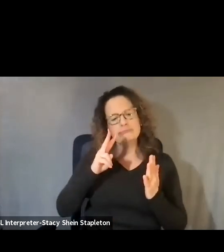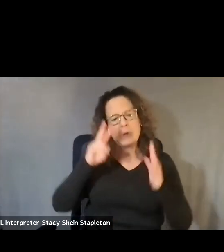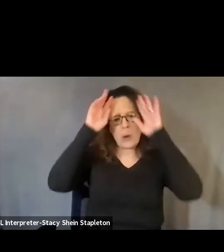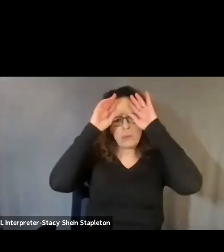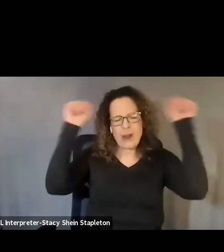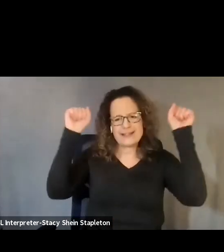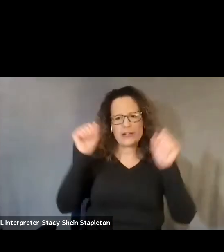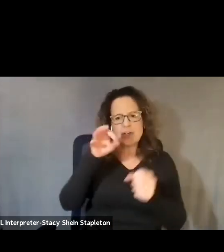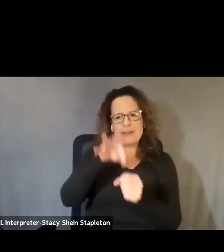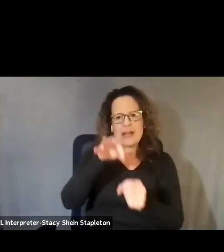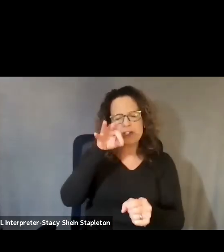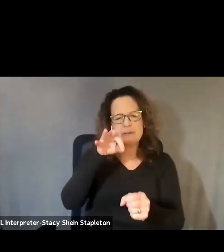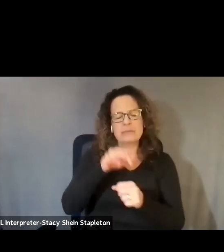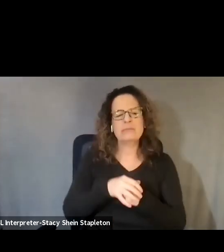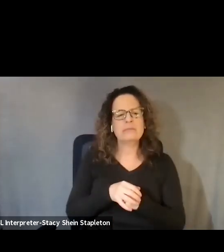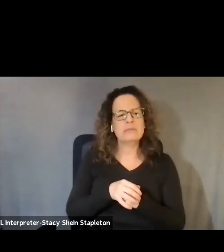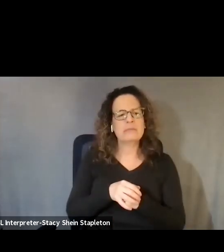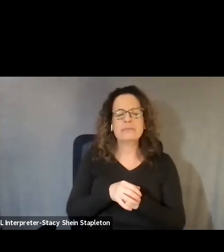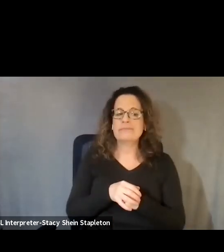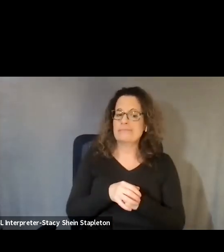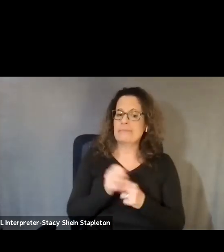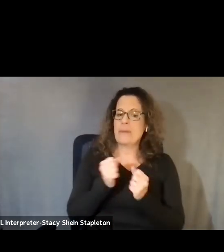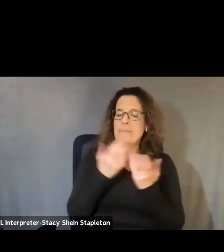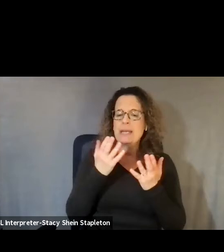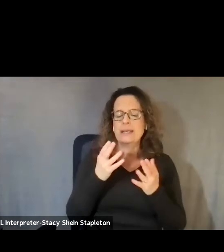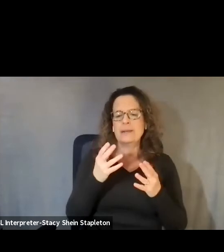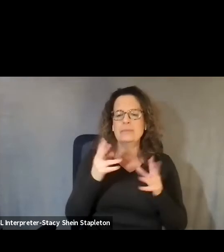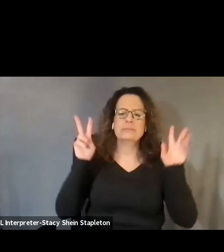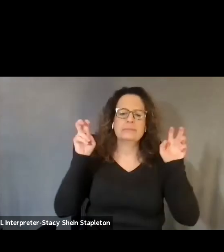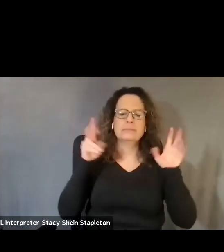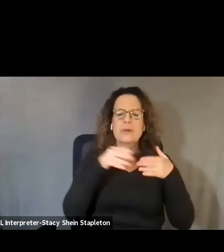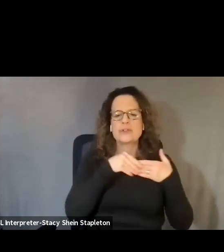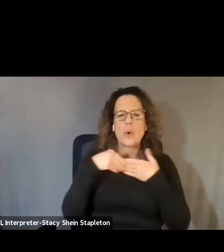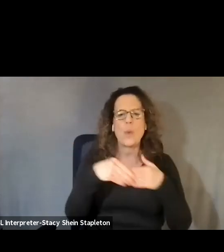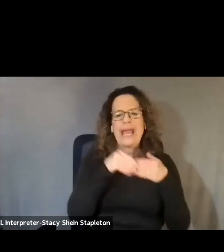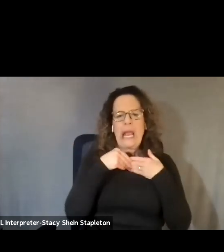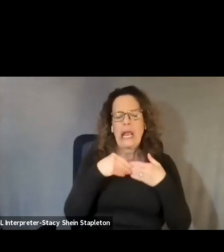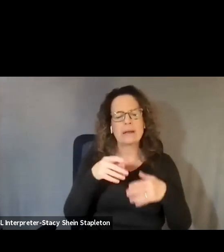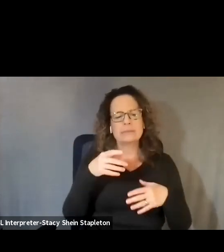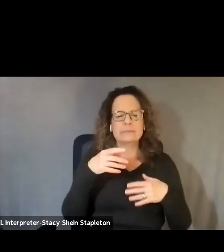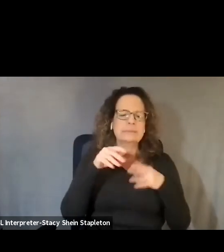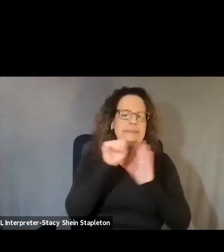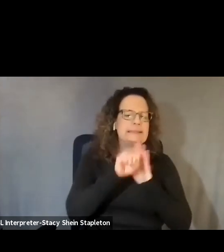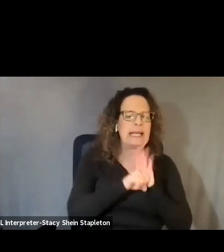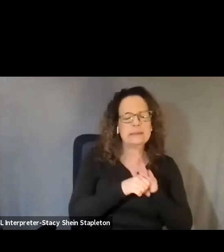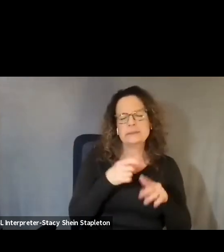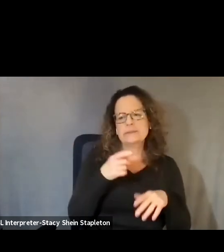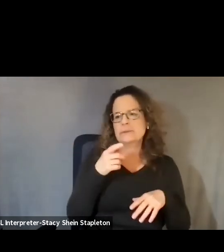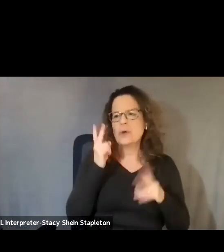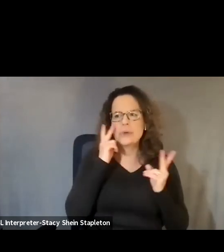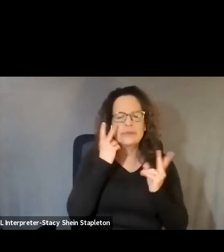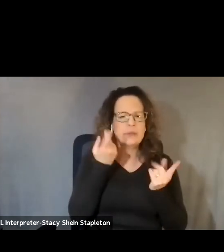presidential election, we have many swing states in this region. And we've seen that play